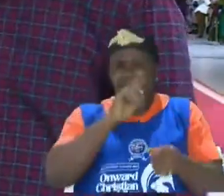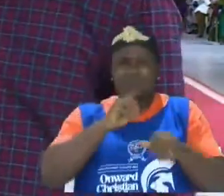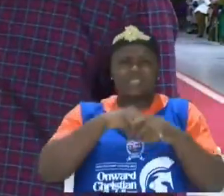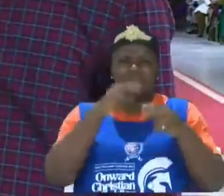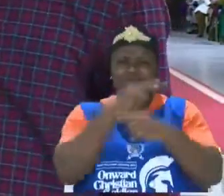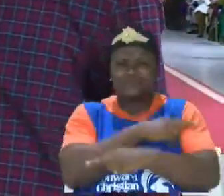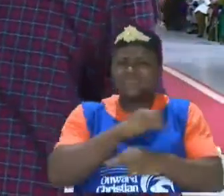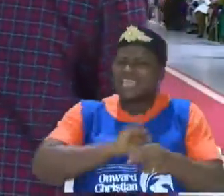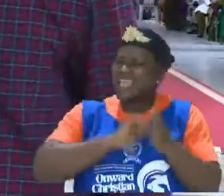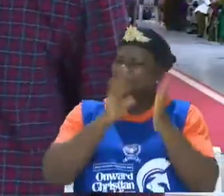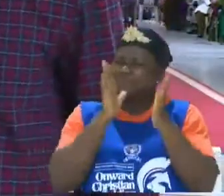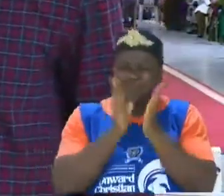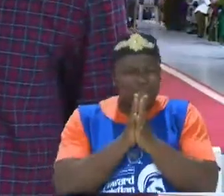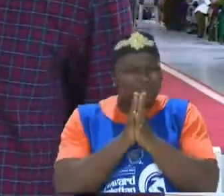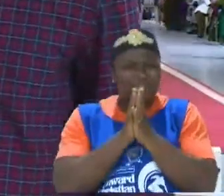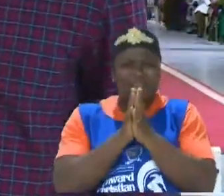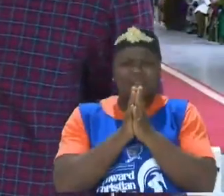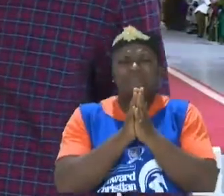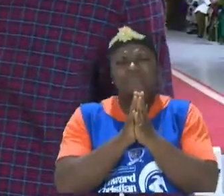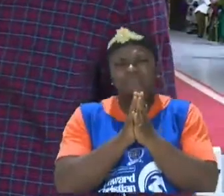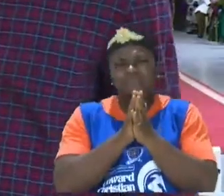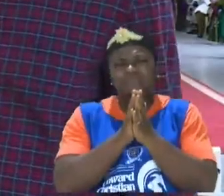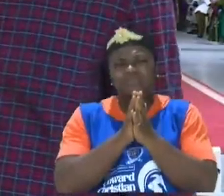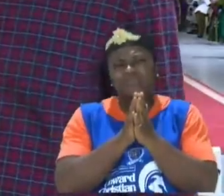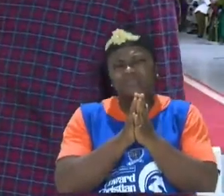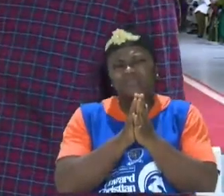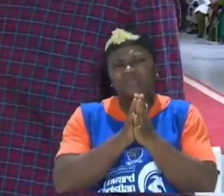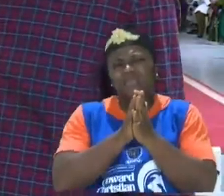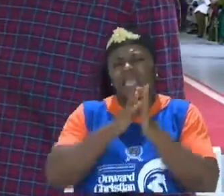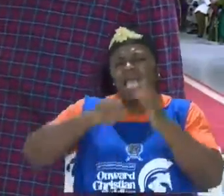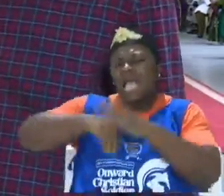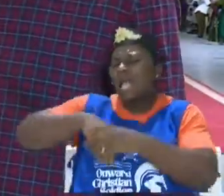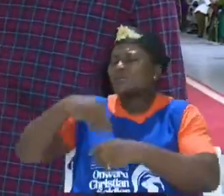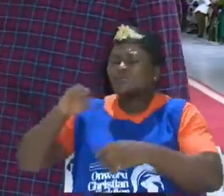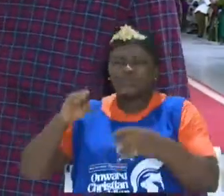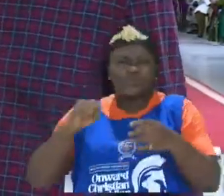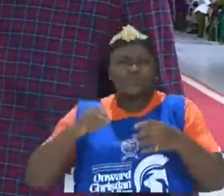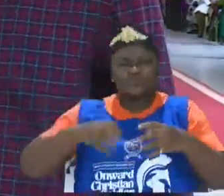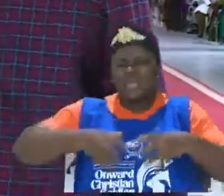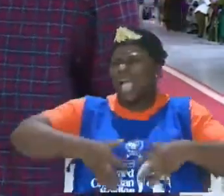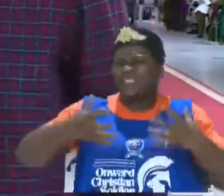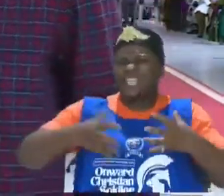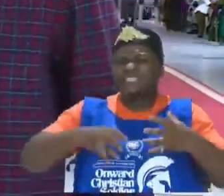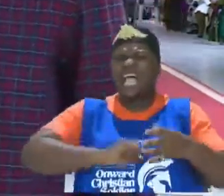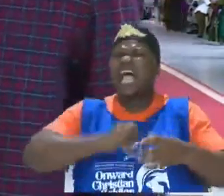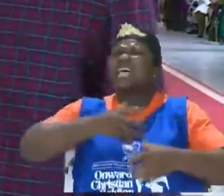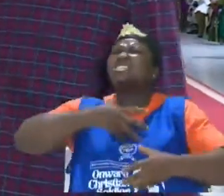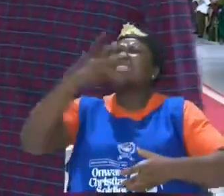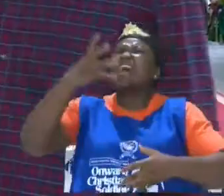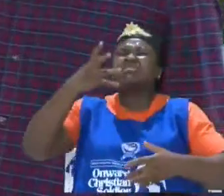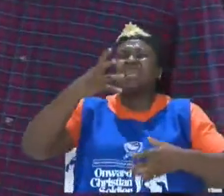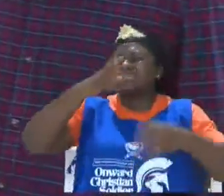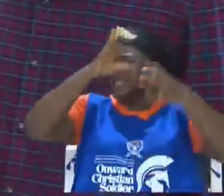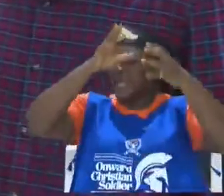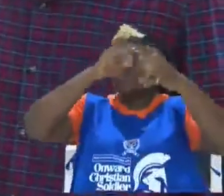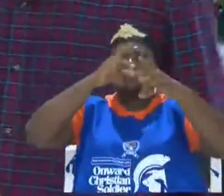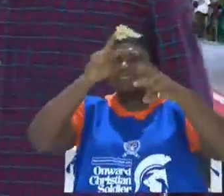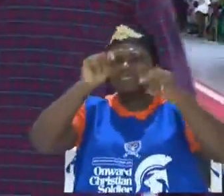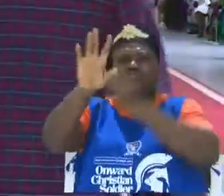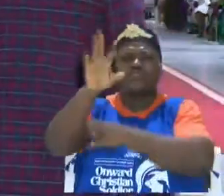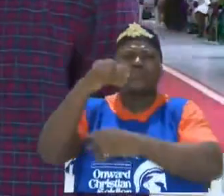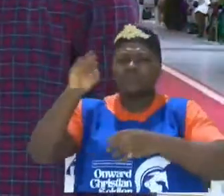but nothing. But out of desperation, I shouted, "The God of Pastor Enoch